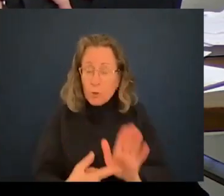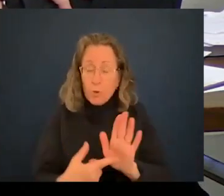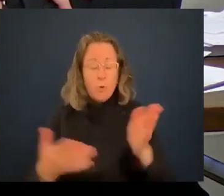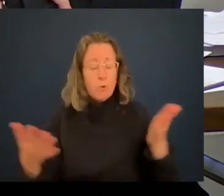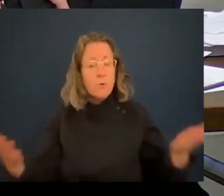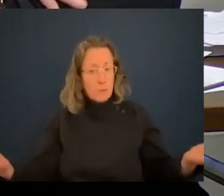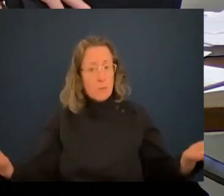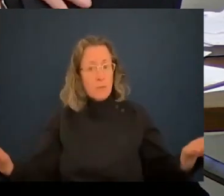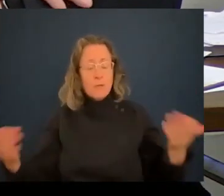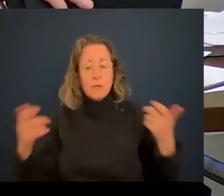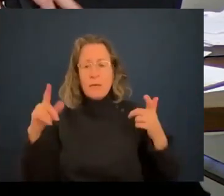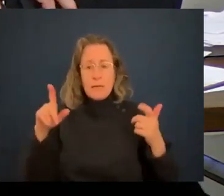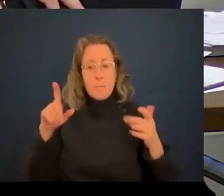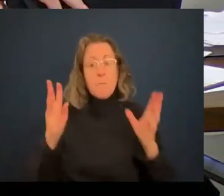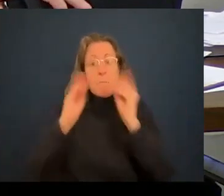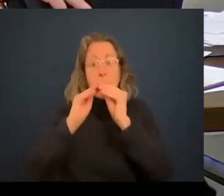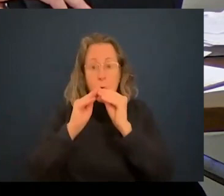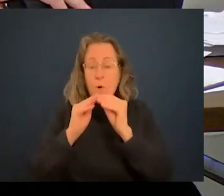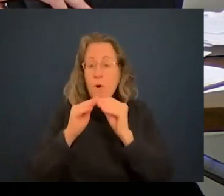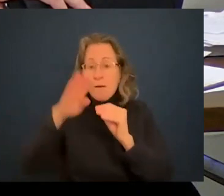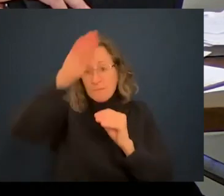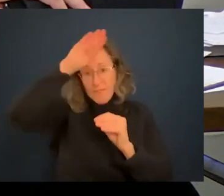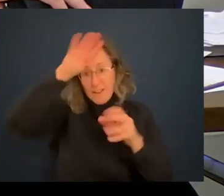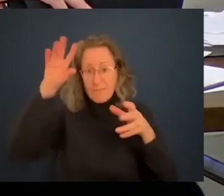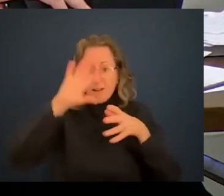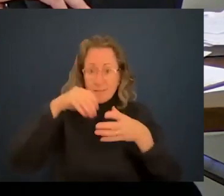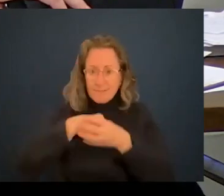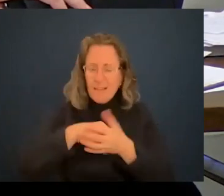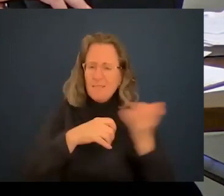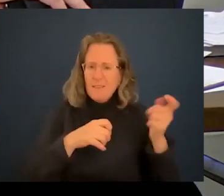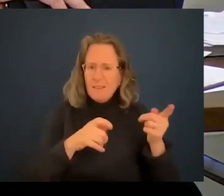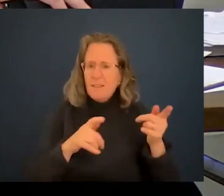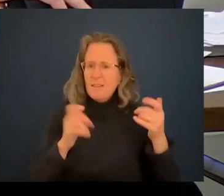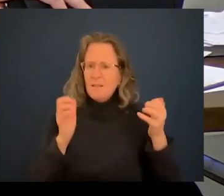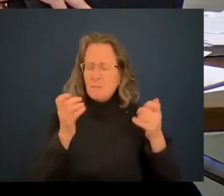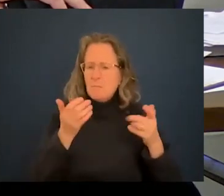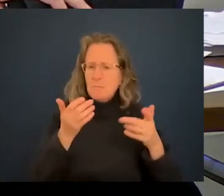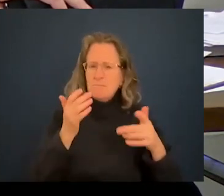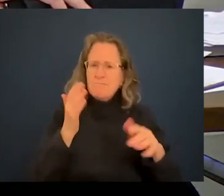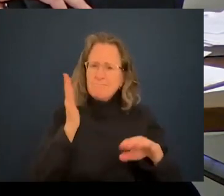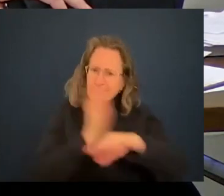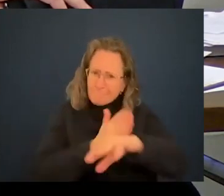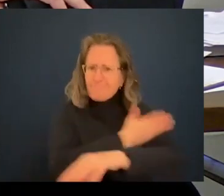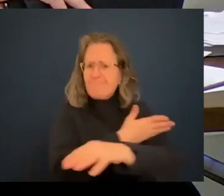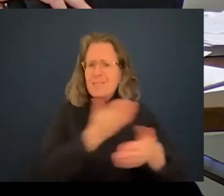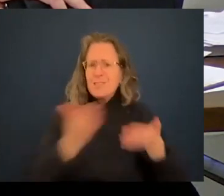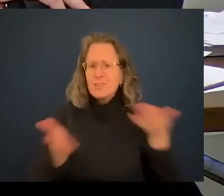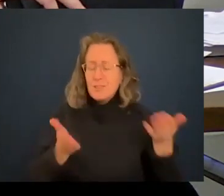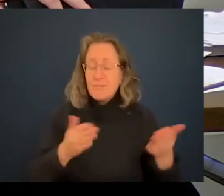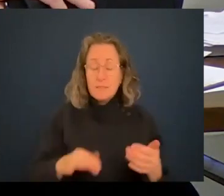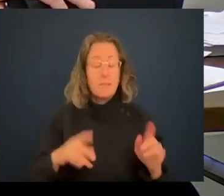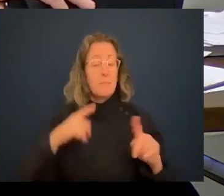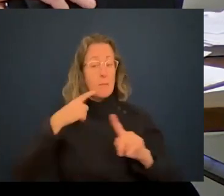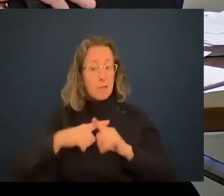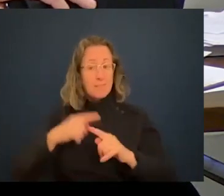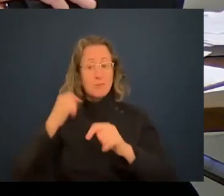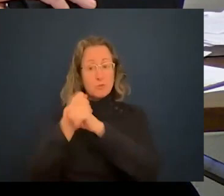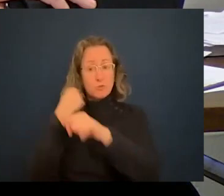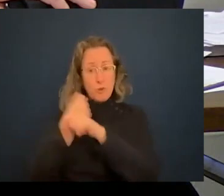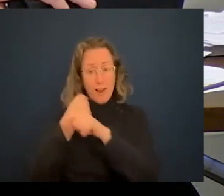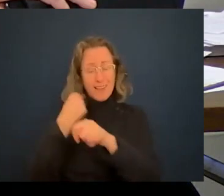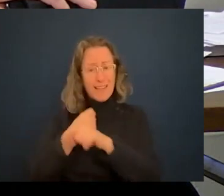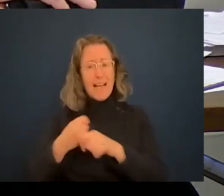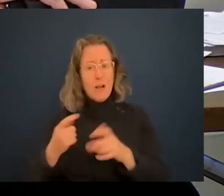the other thing people doesn't realize is is these trucks Don't Run themselves one of those guys is running the truck